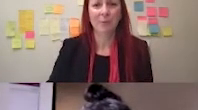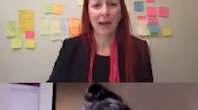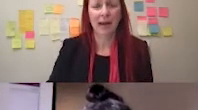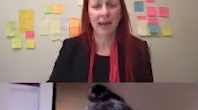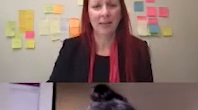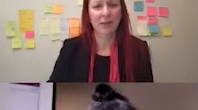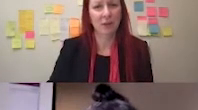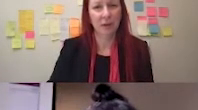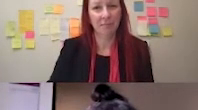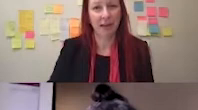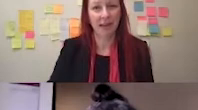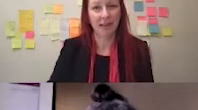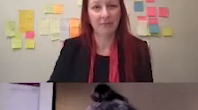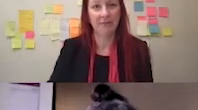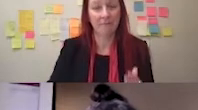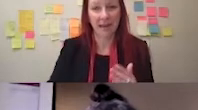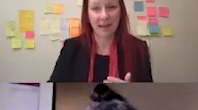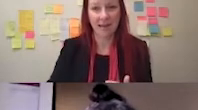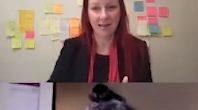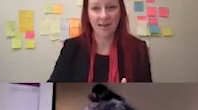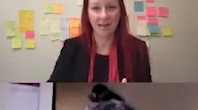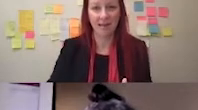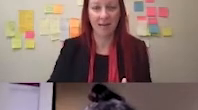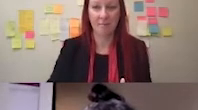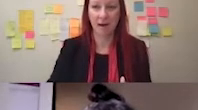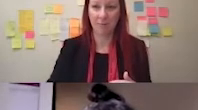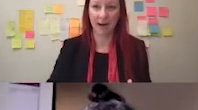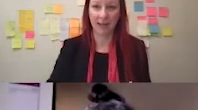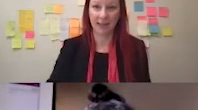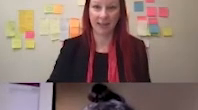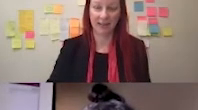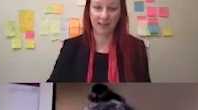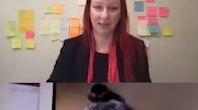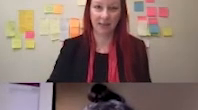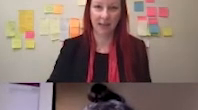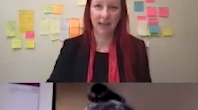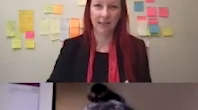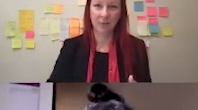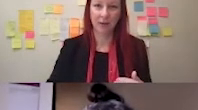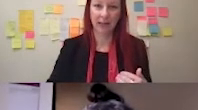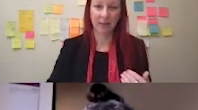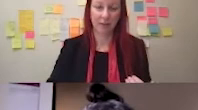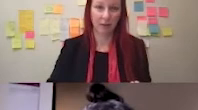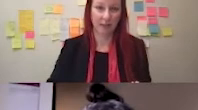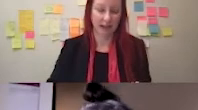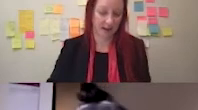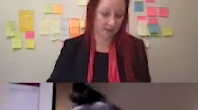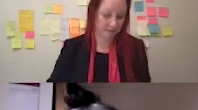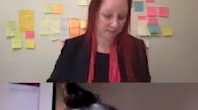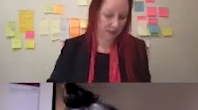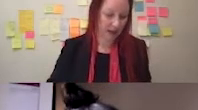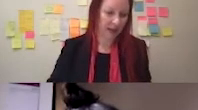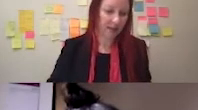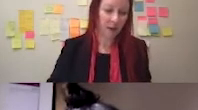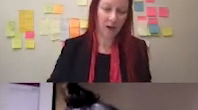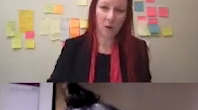do this as a way to document for me my practice. It's a way to slow